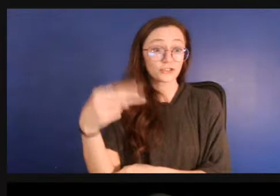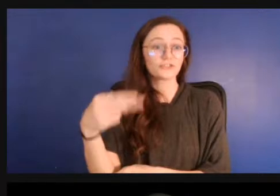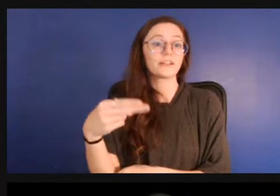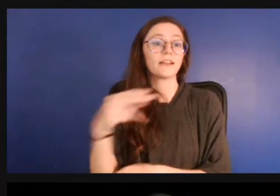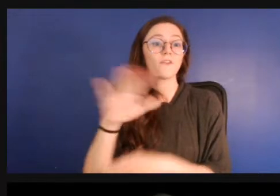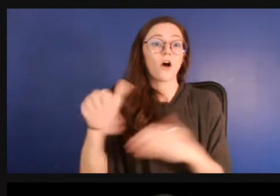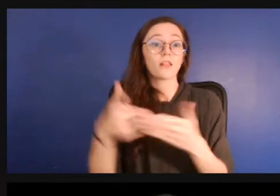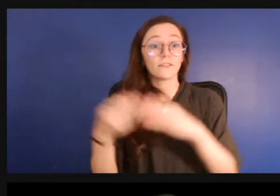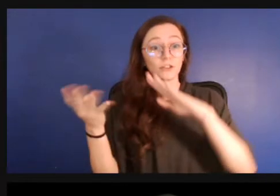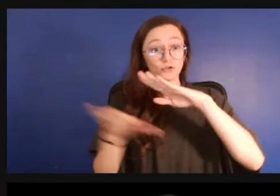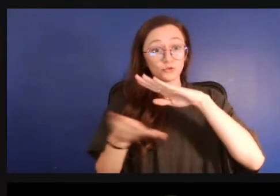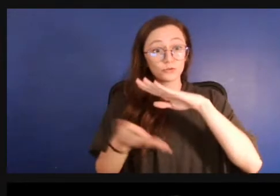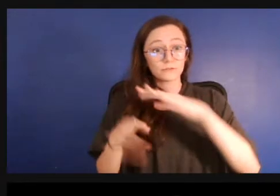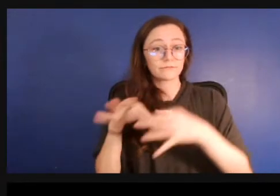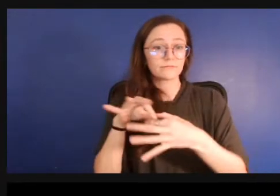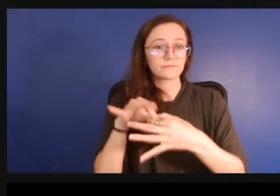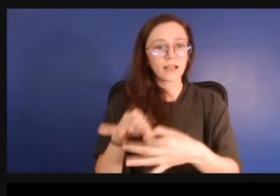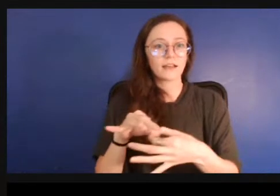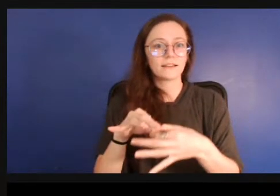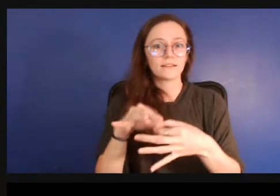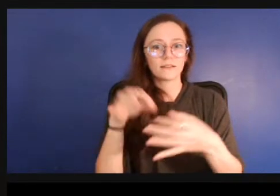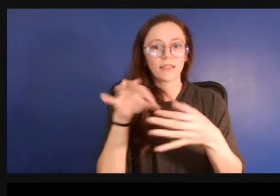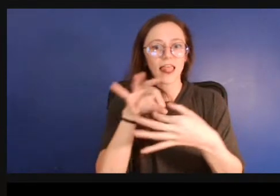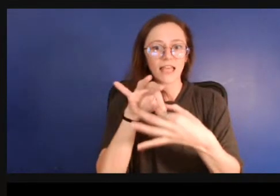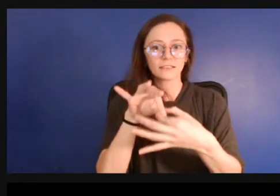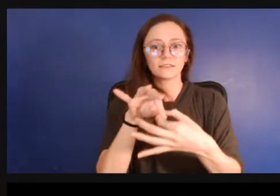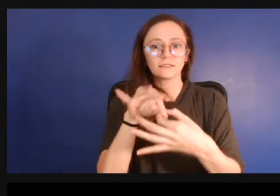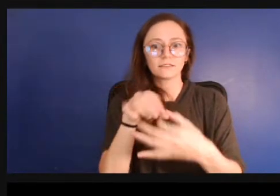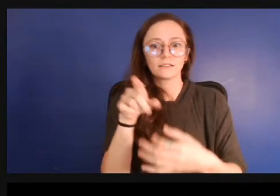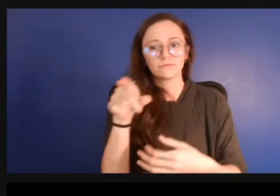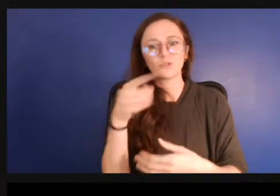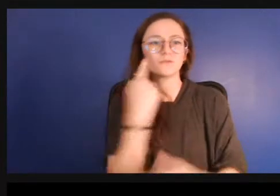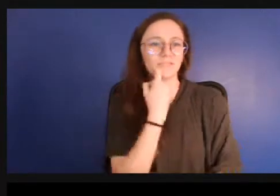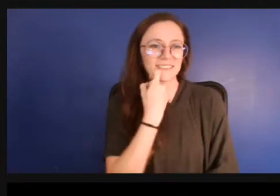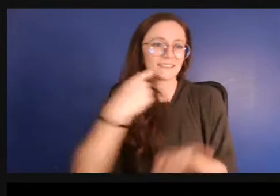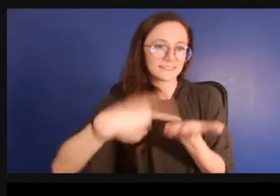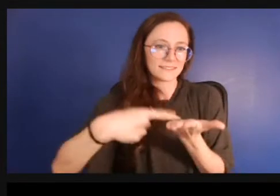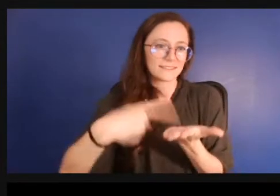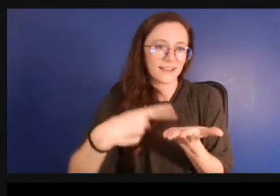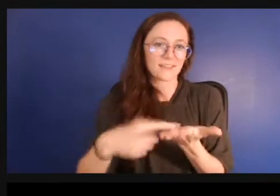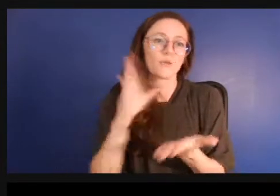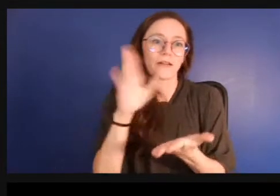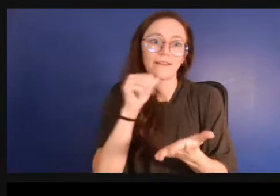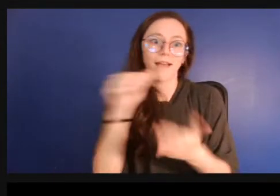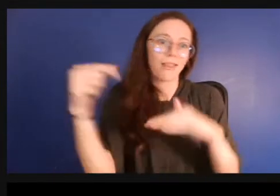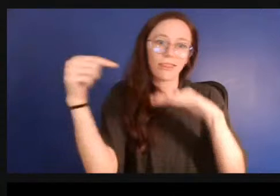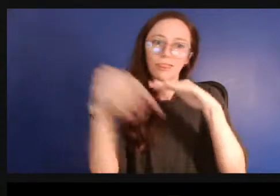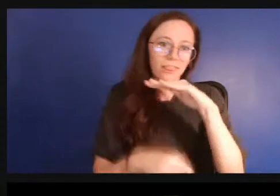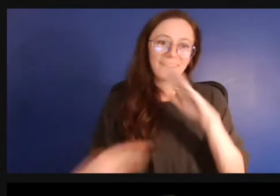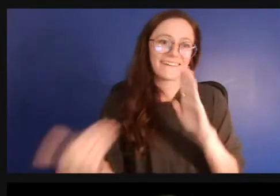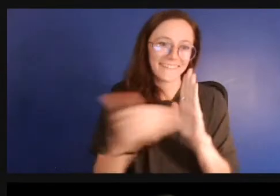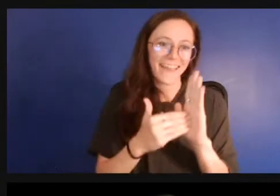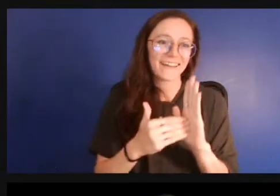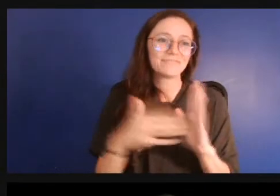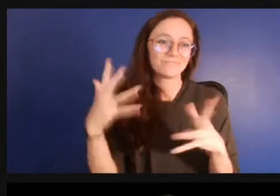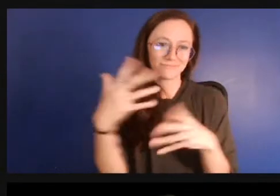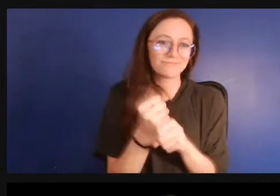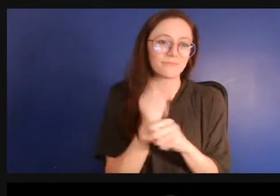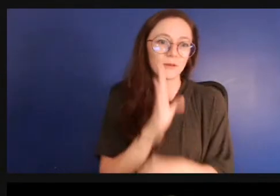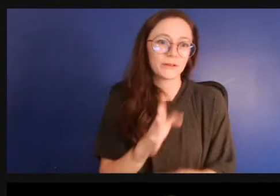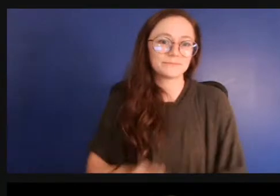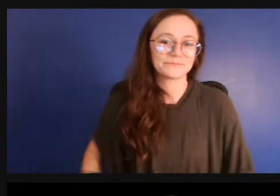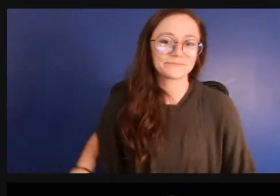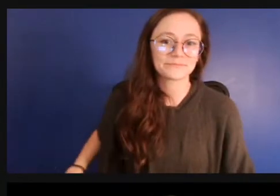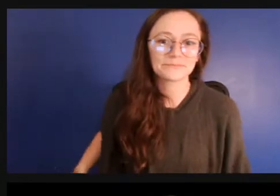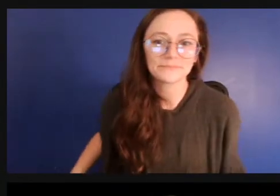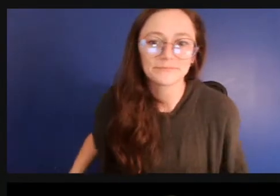Since we've covered all these links before recently, we won't go through them all yet, but they also note what the